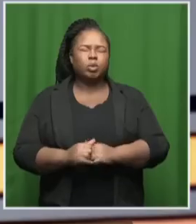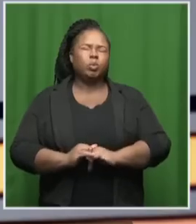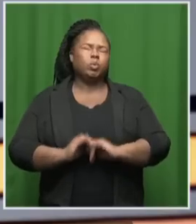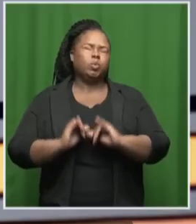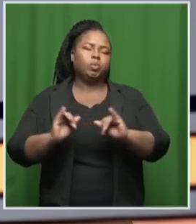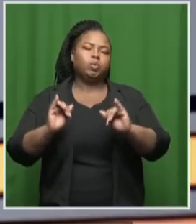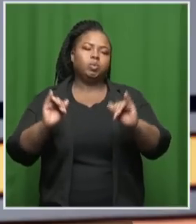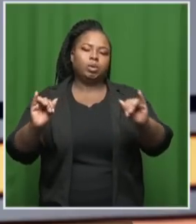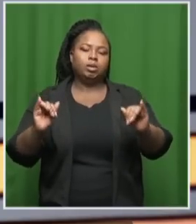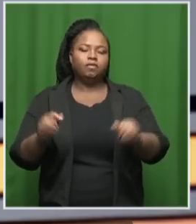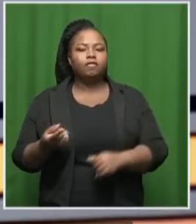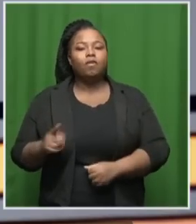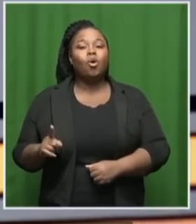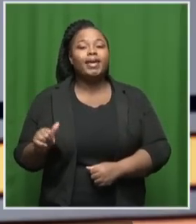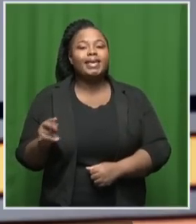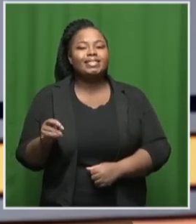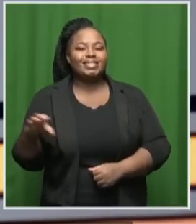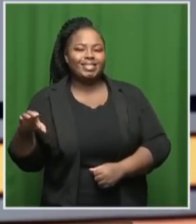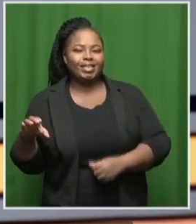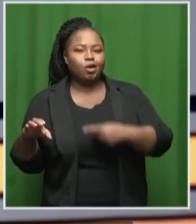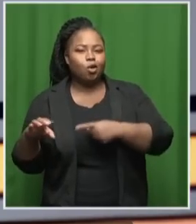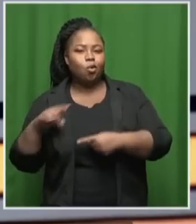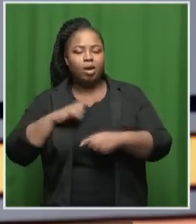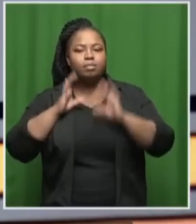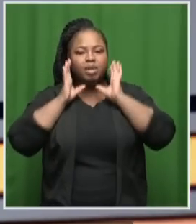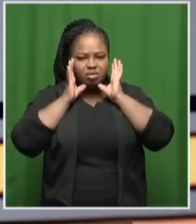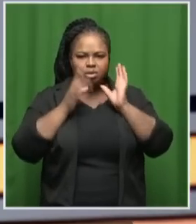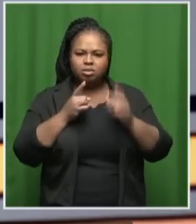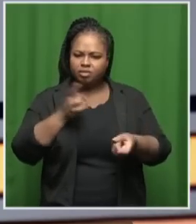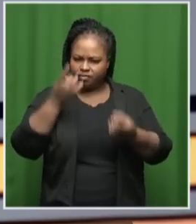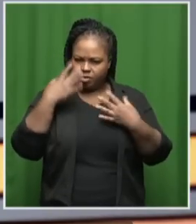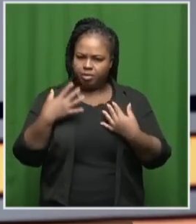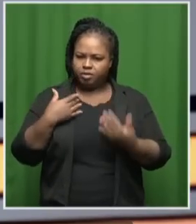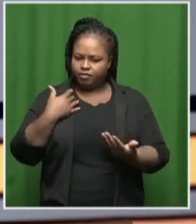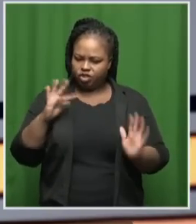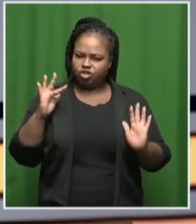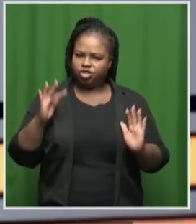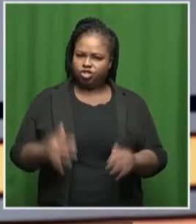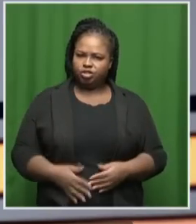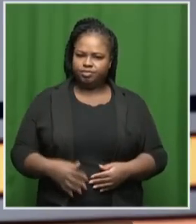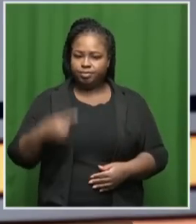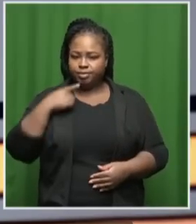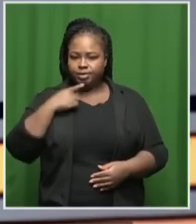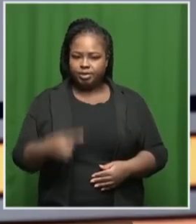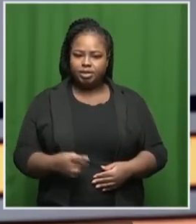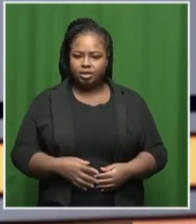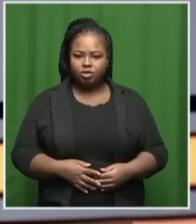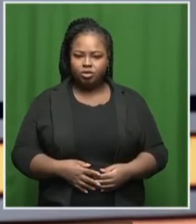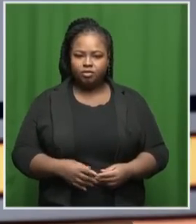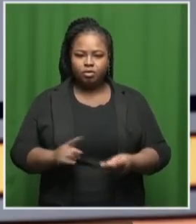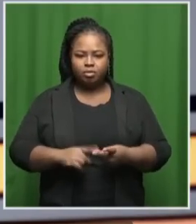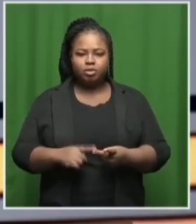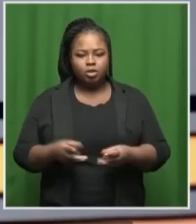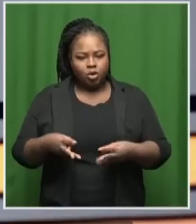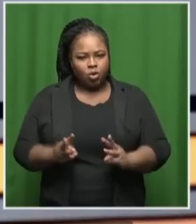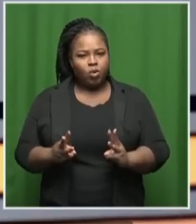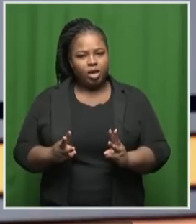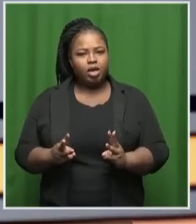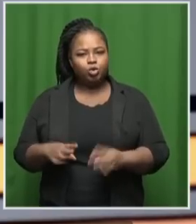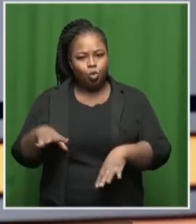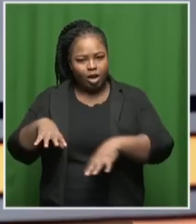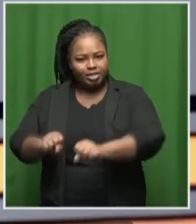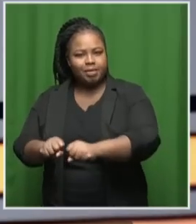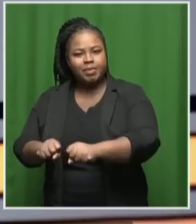be for the ANC, because Julius Malema had said it to me on record that the way to eat a crocodile is from the inside, and